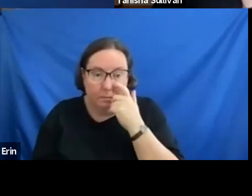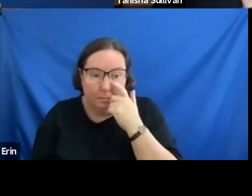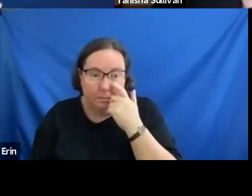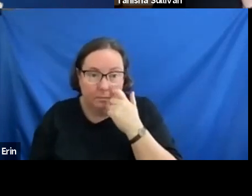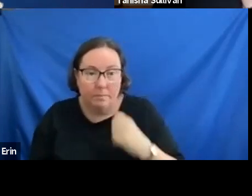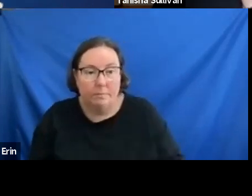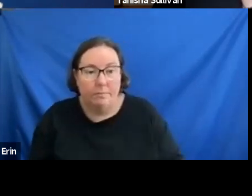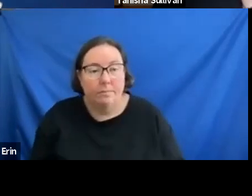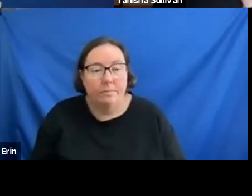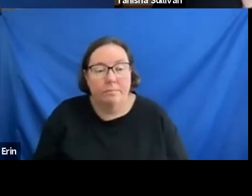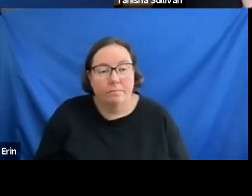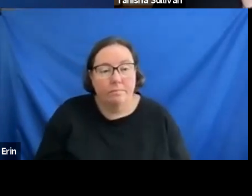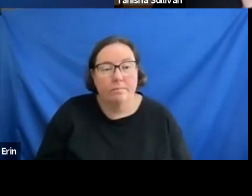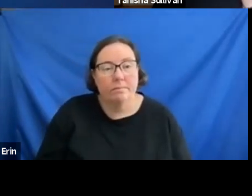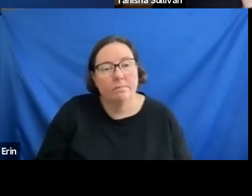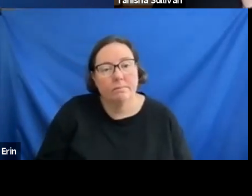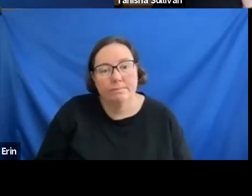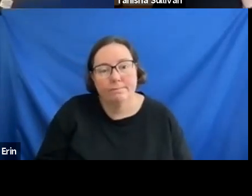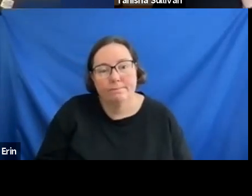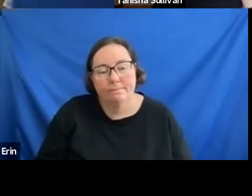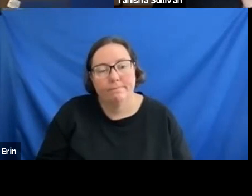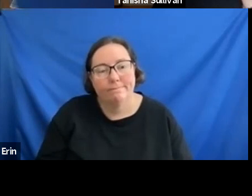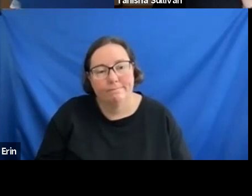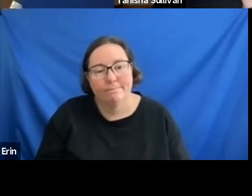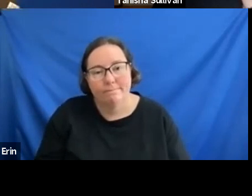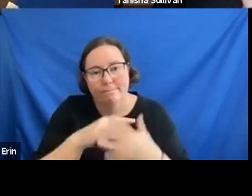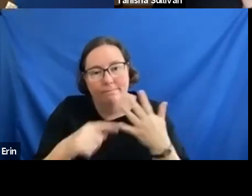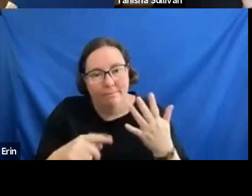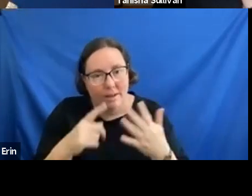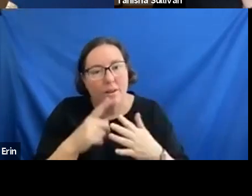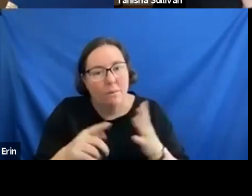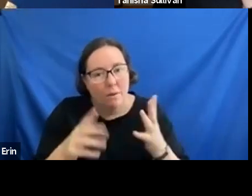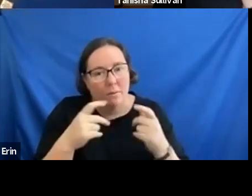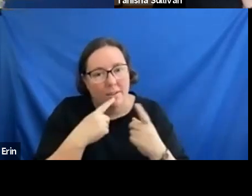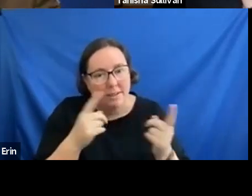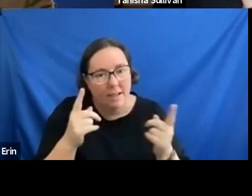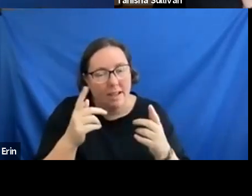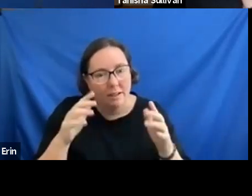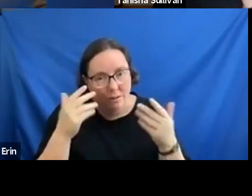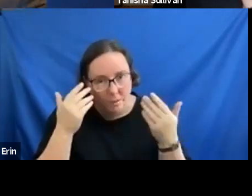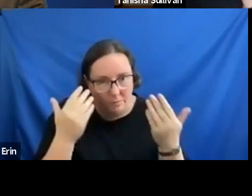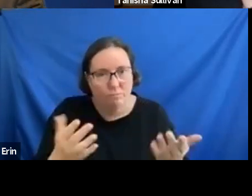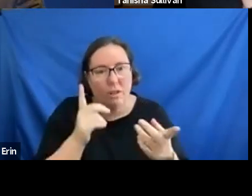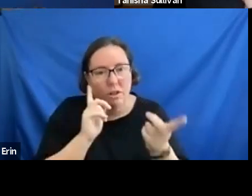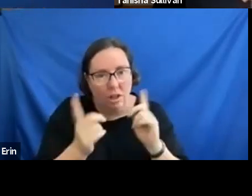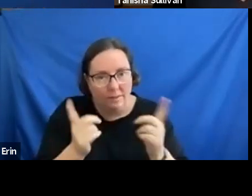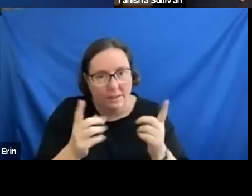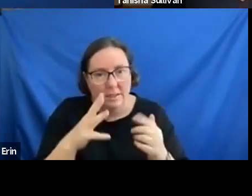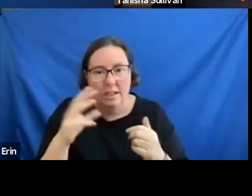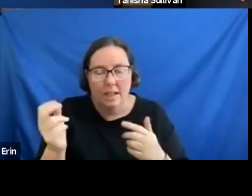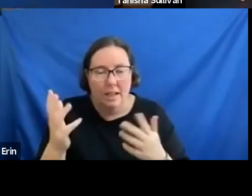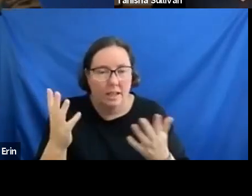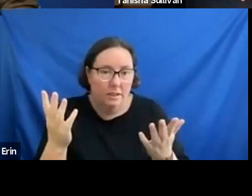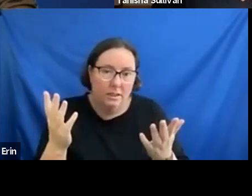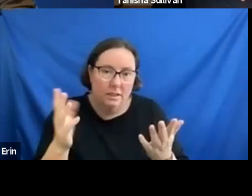And so these are the things that I want to hopefully say, so that we can have these conversations and we can